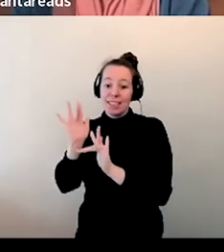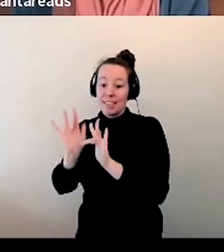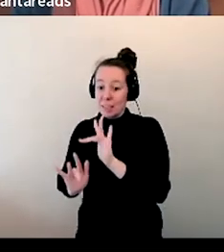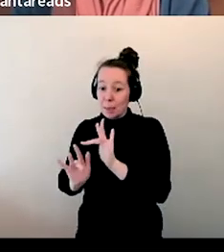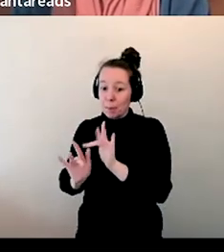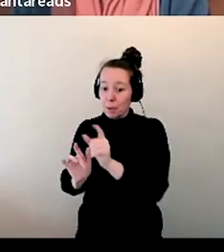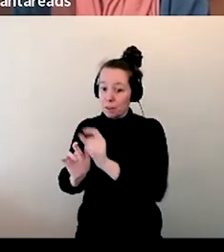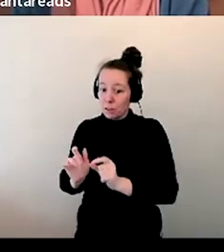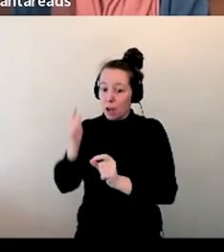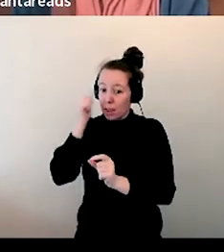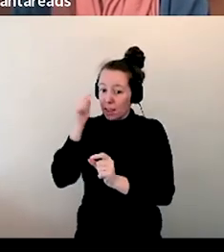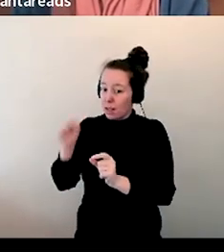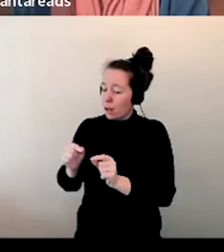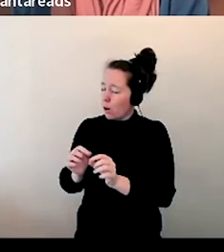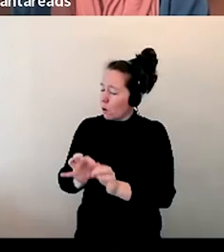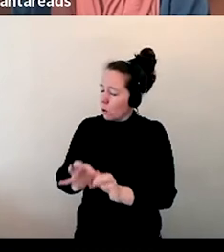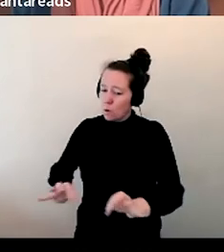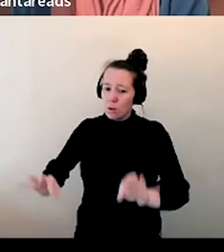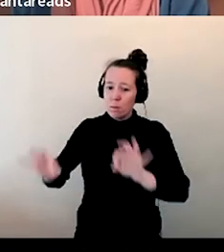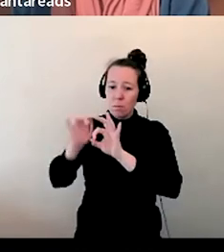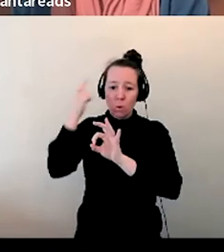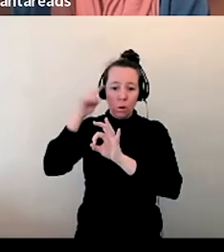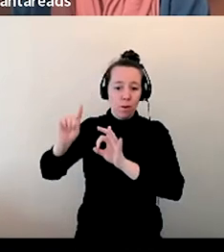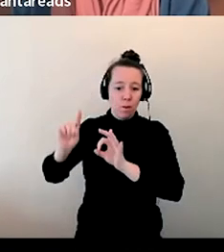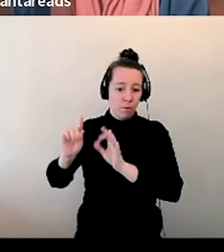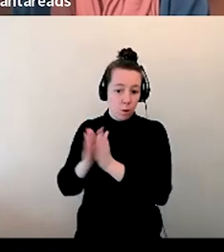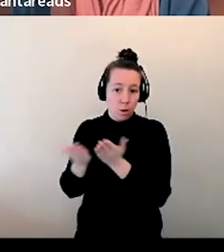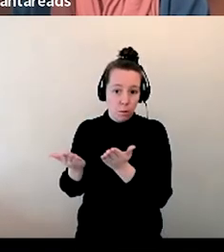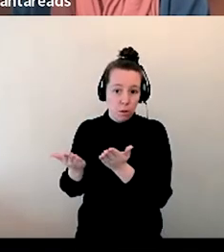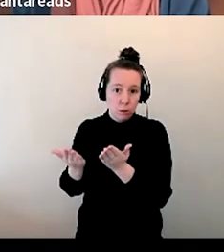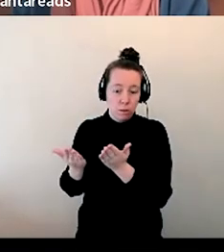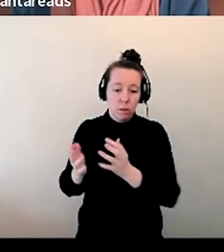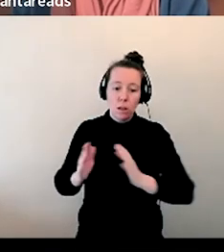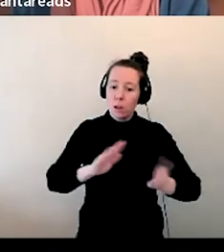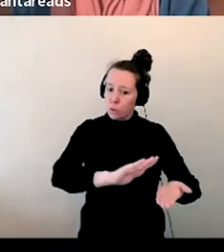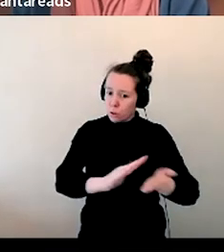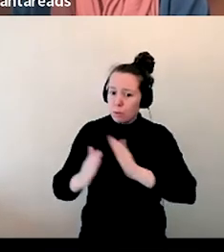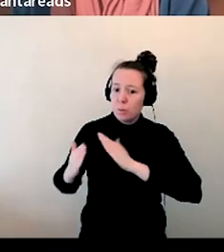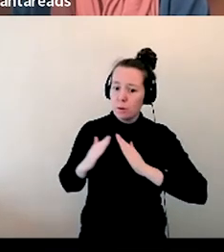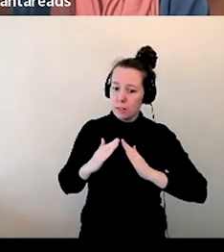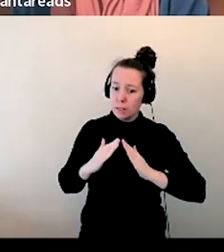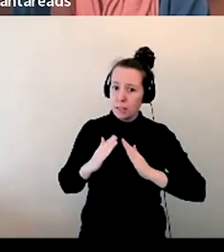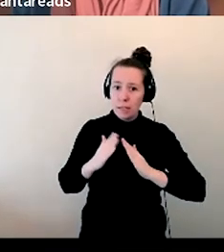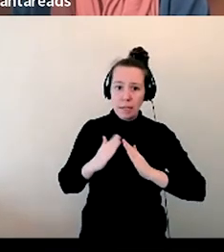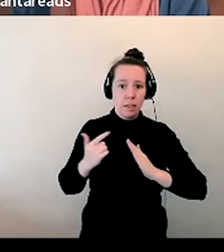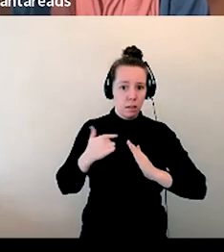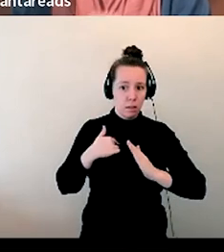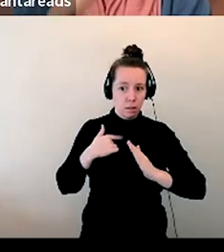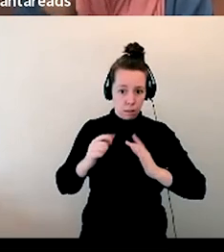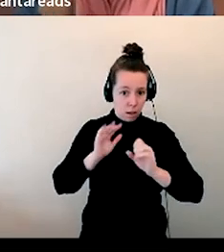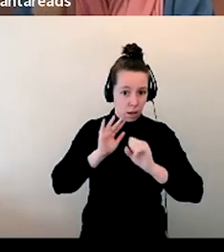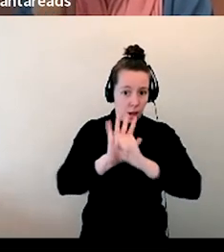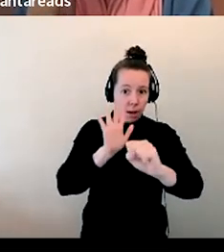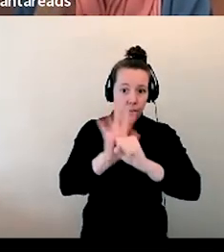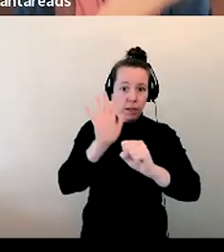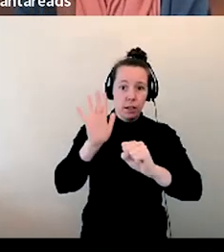are incredibly important for books. And as a community, I think we are all really advocating for